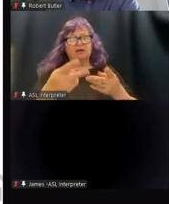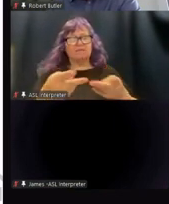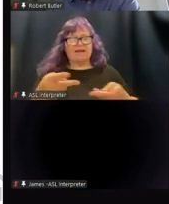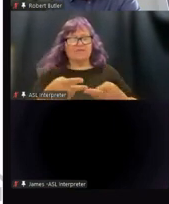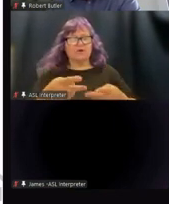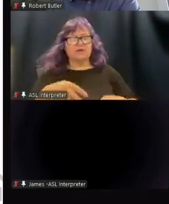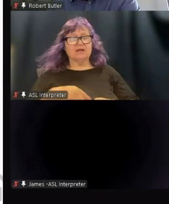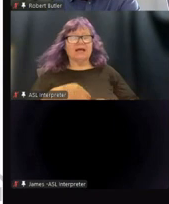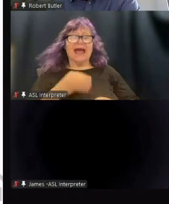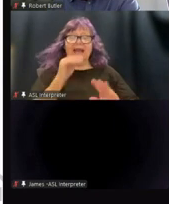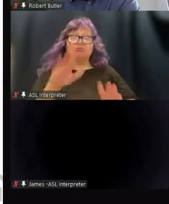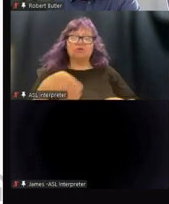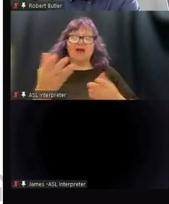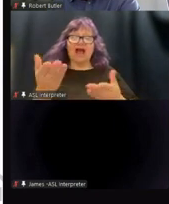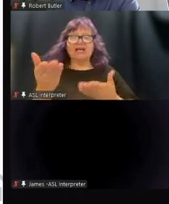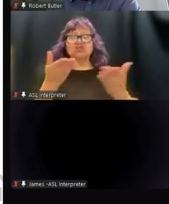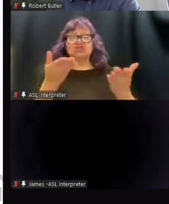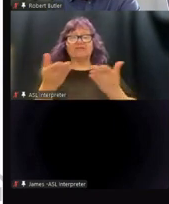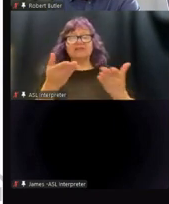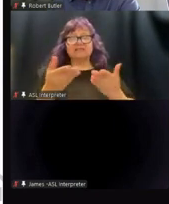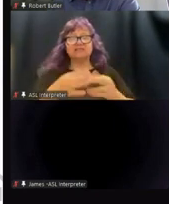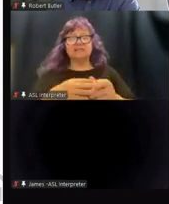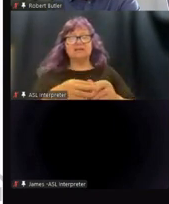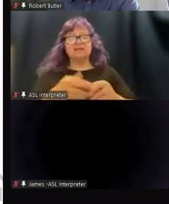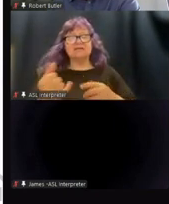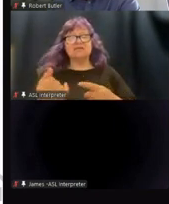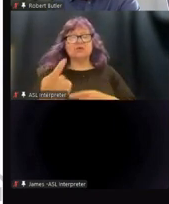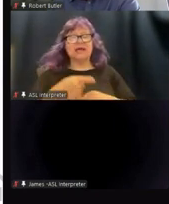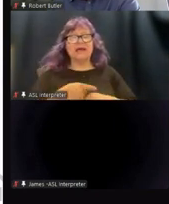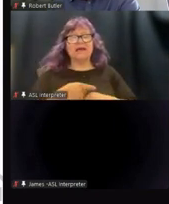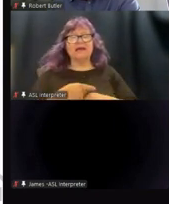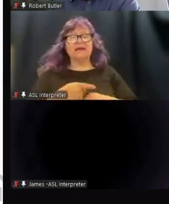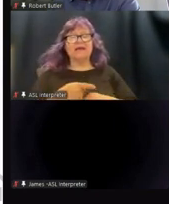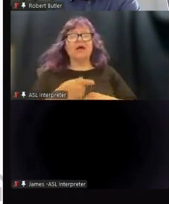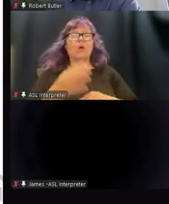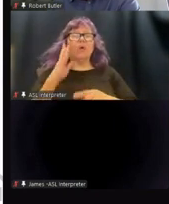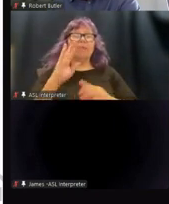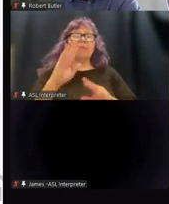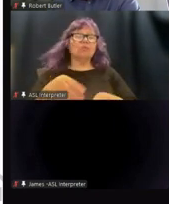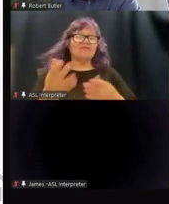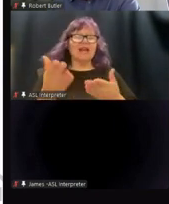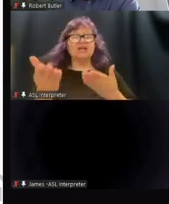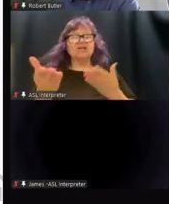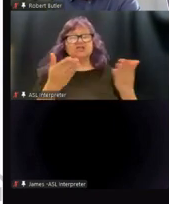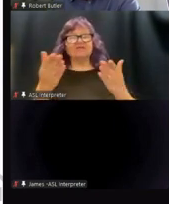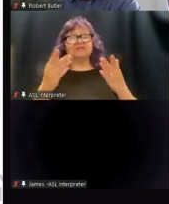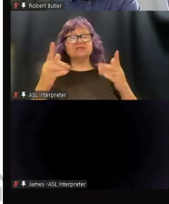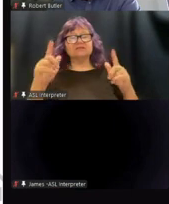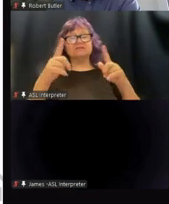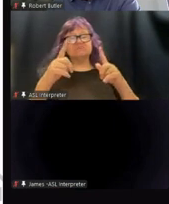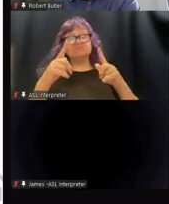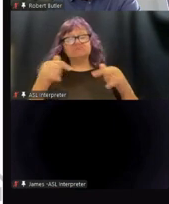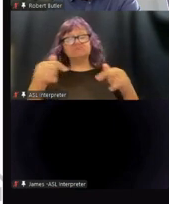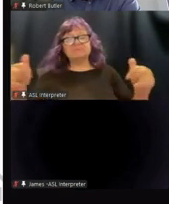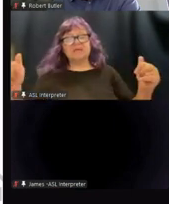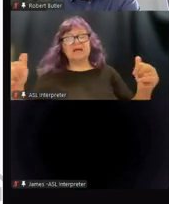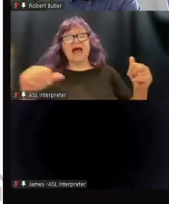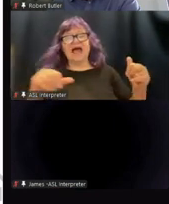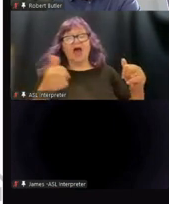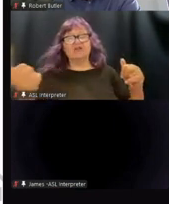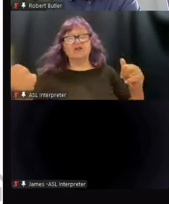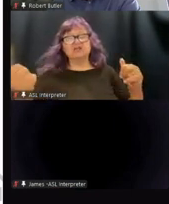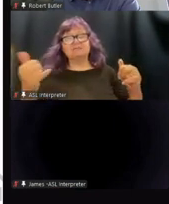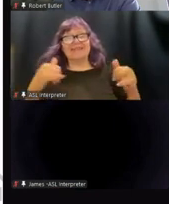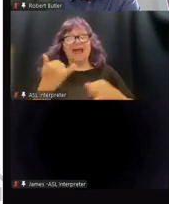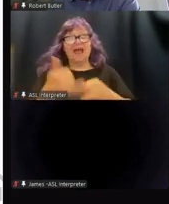service today at the interim Lynn station and how we're going to be providing service at North Wilmington by the end of this